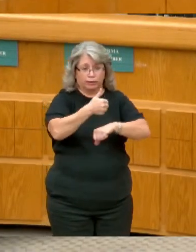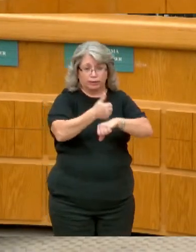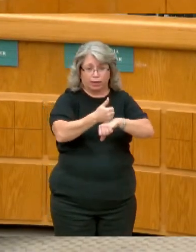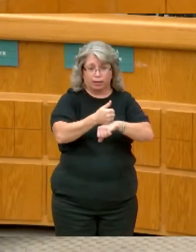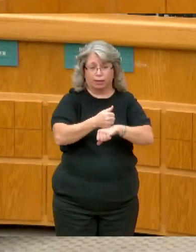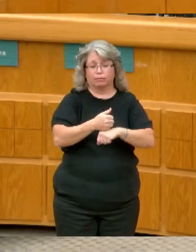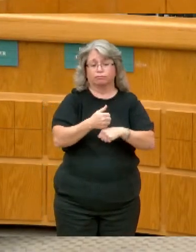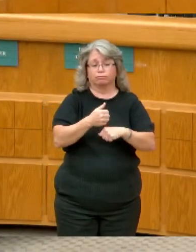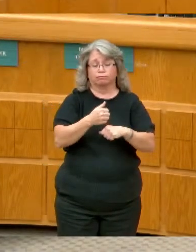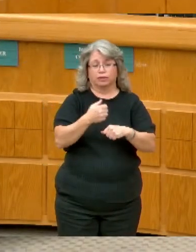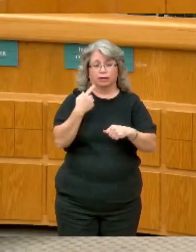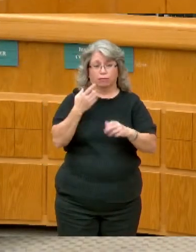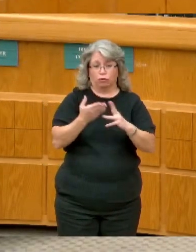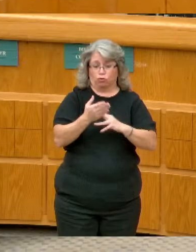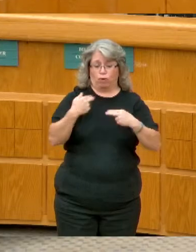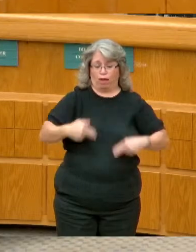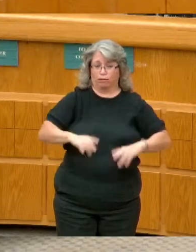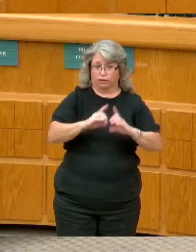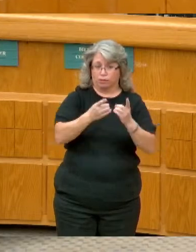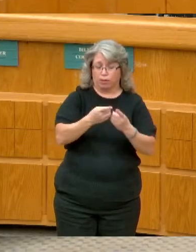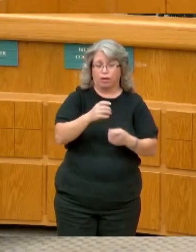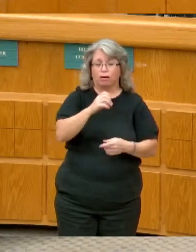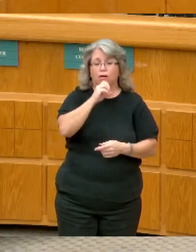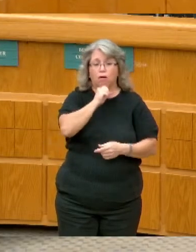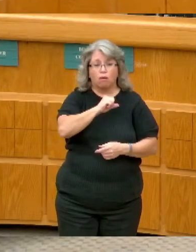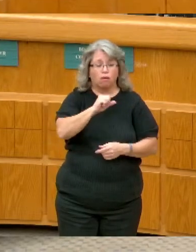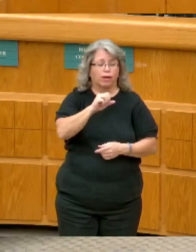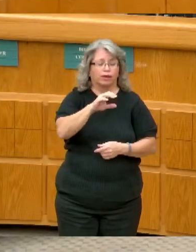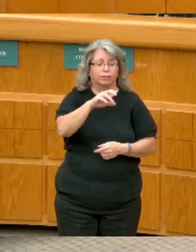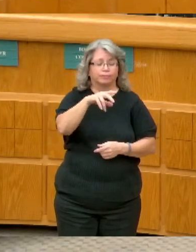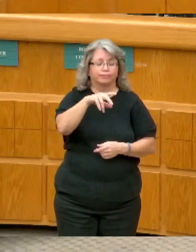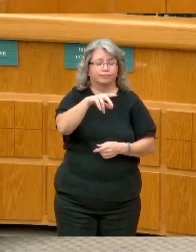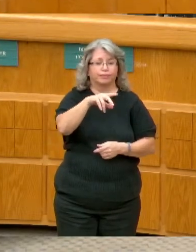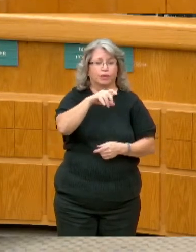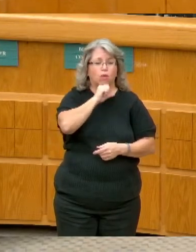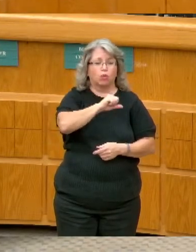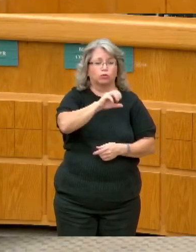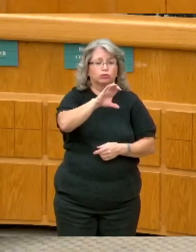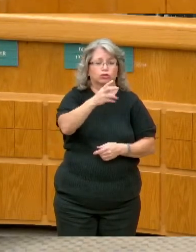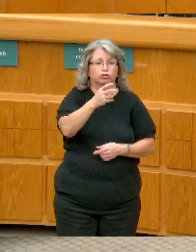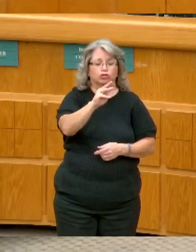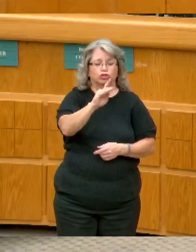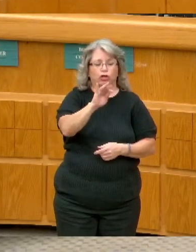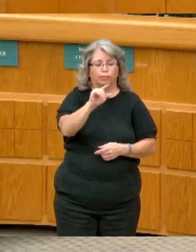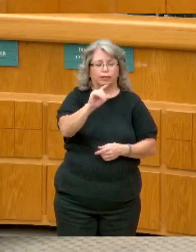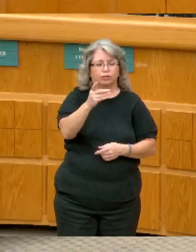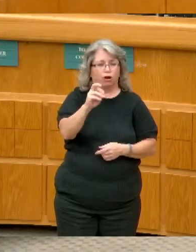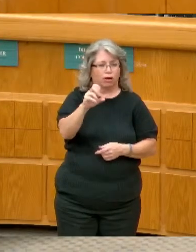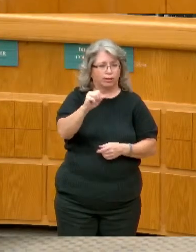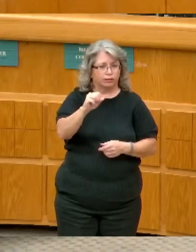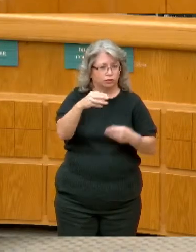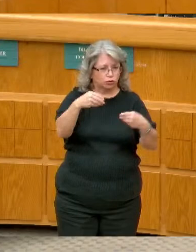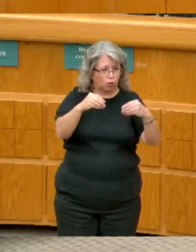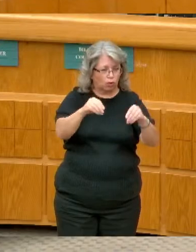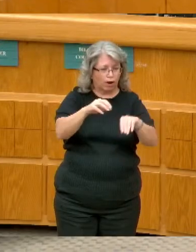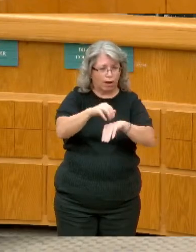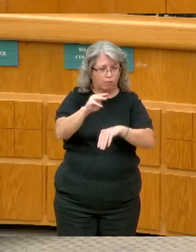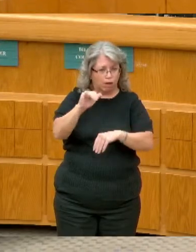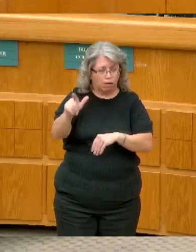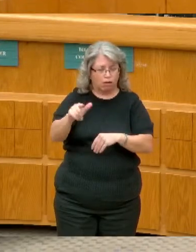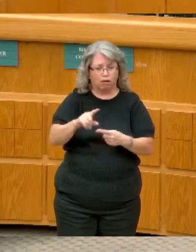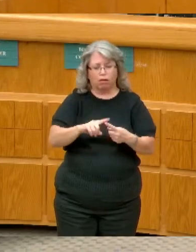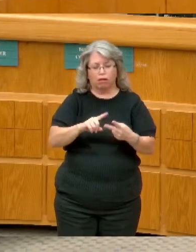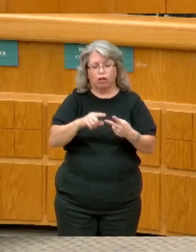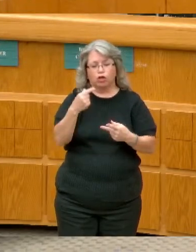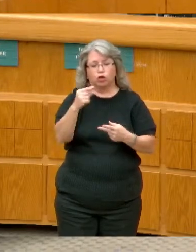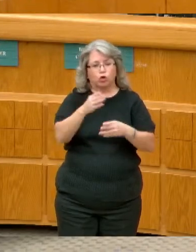the old Charming Charlie's. We're at the Greenwood Senior Center, and that's our one that opens up early at 8 a.m. We're at